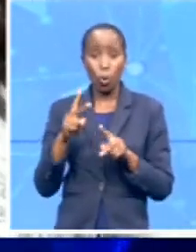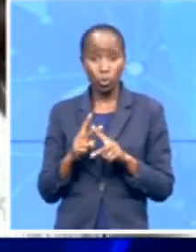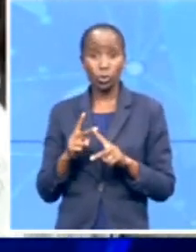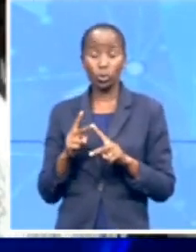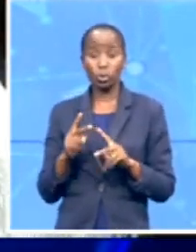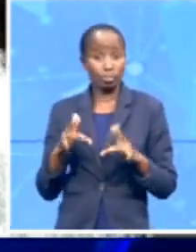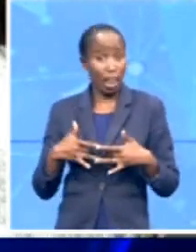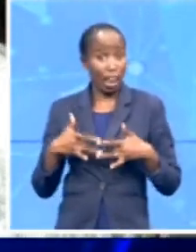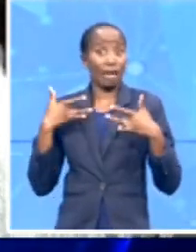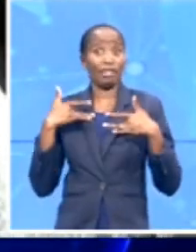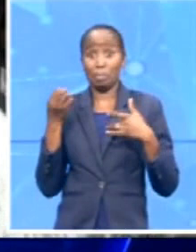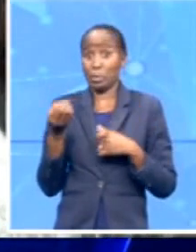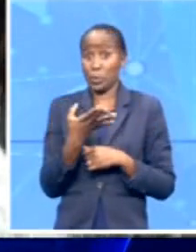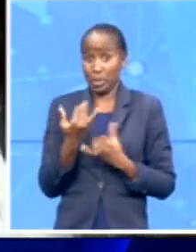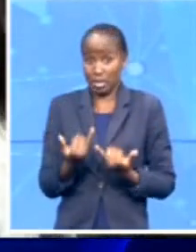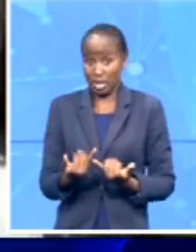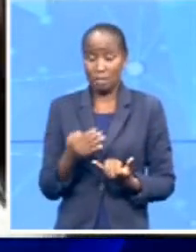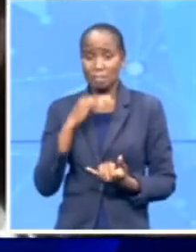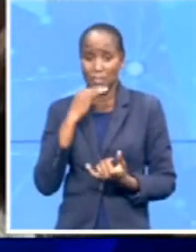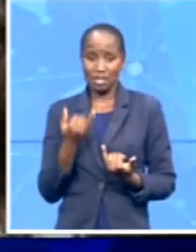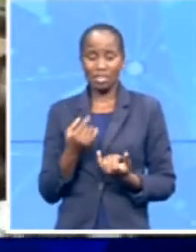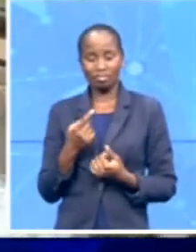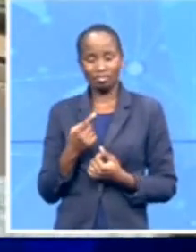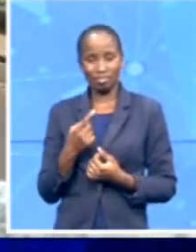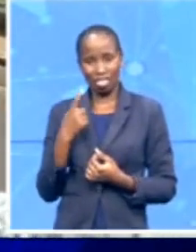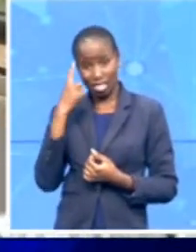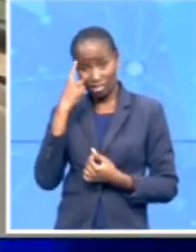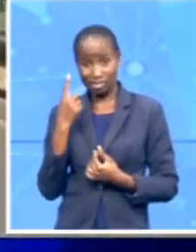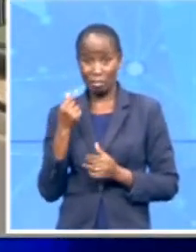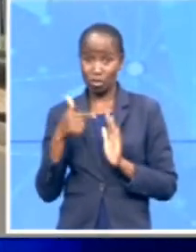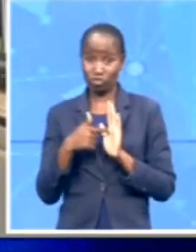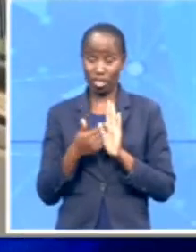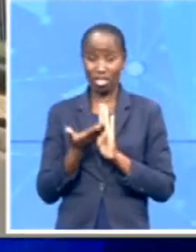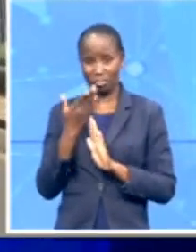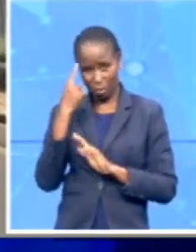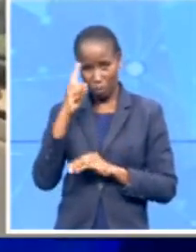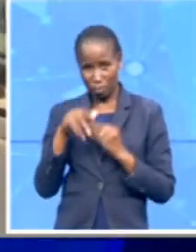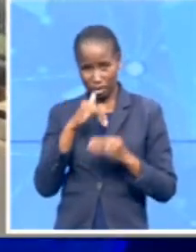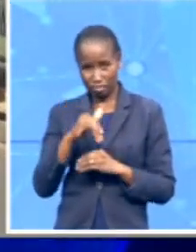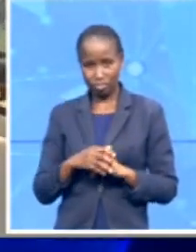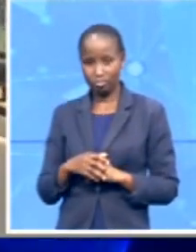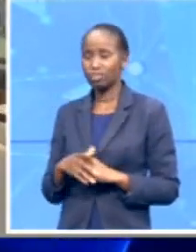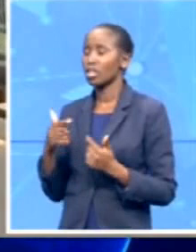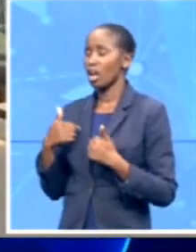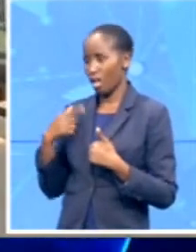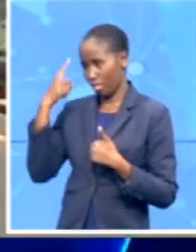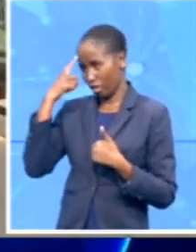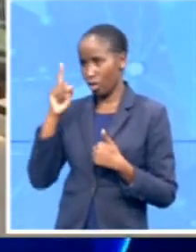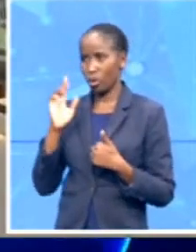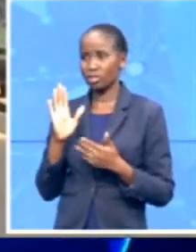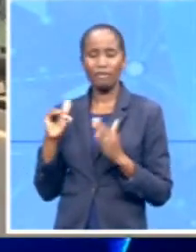thought that the petrol price has gone up. What are your thoughts around that? I think it is very much unfair that the drivers